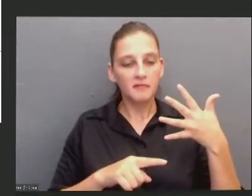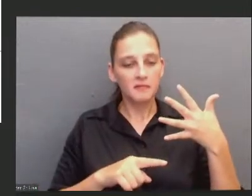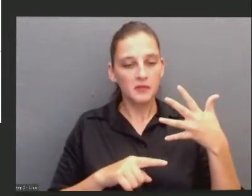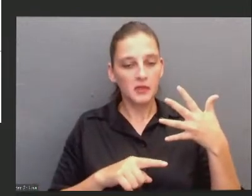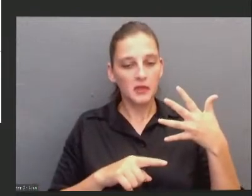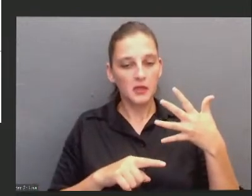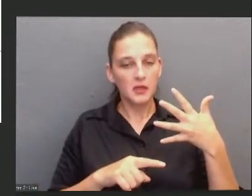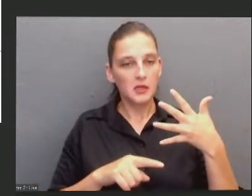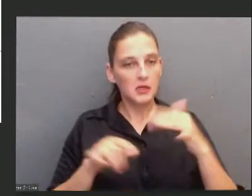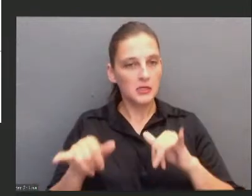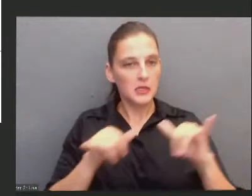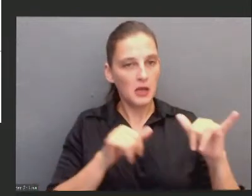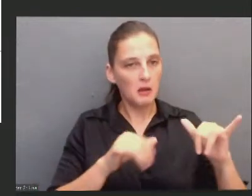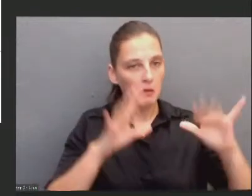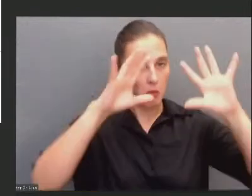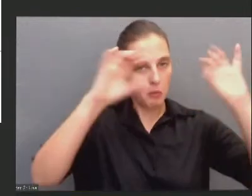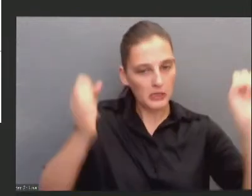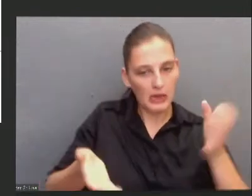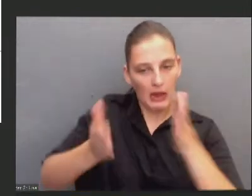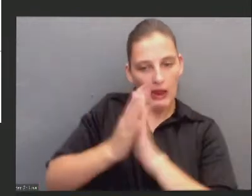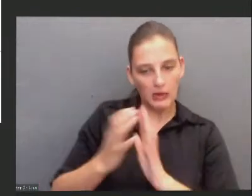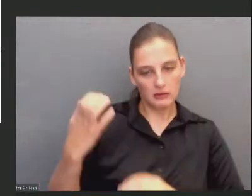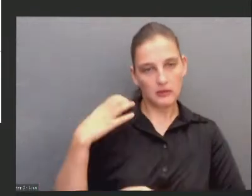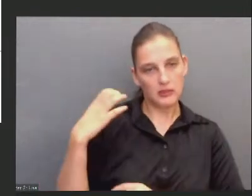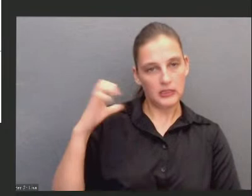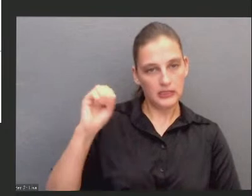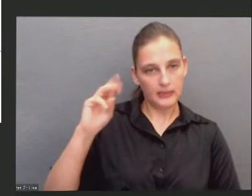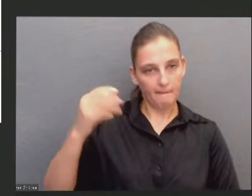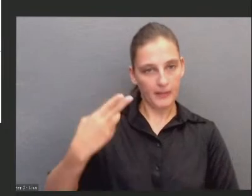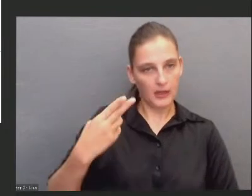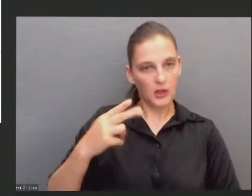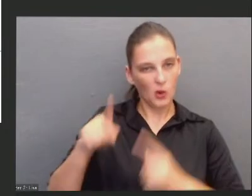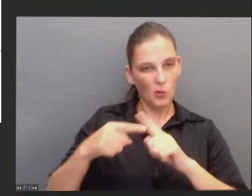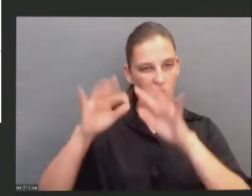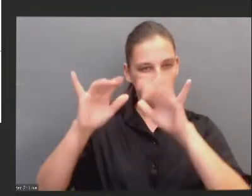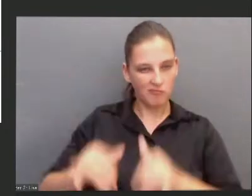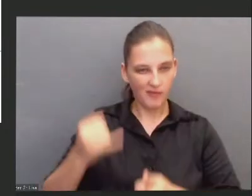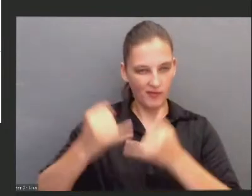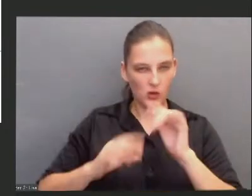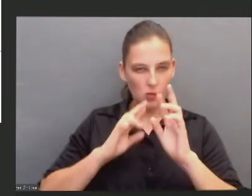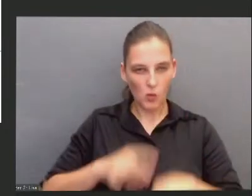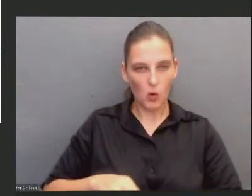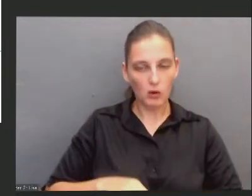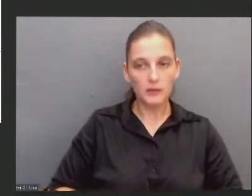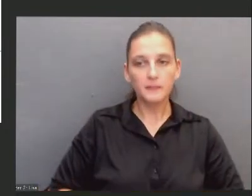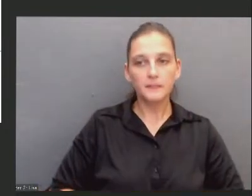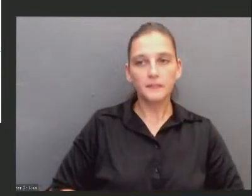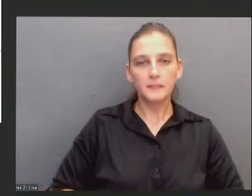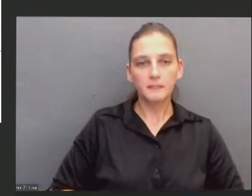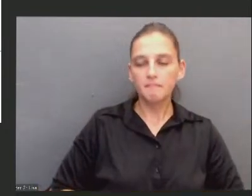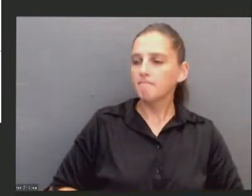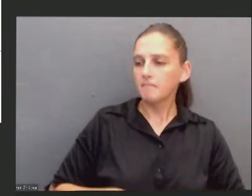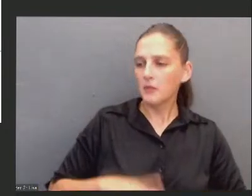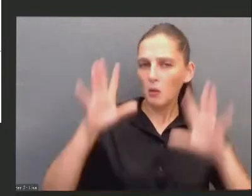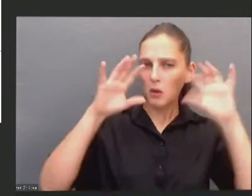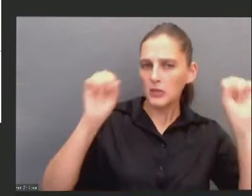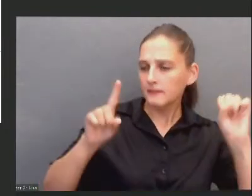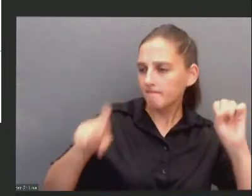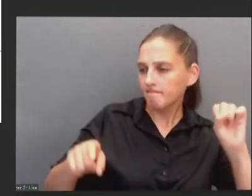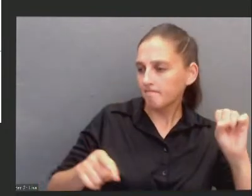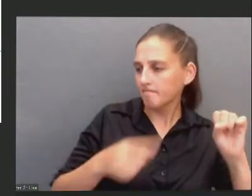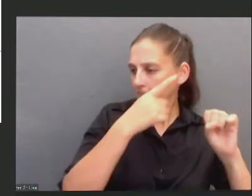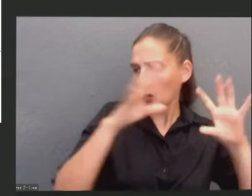Chair Nunez-Smith when we deliver our final report. They answer the question, what do you want me to do? What do you want my administration to